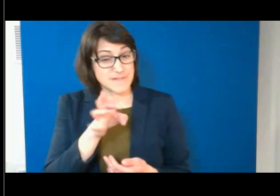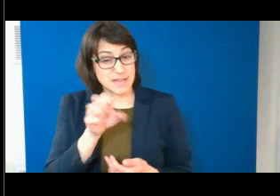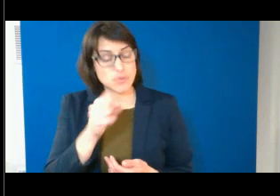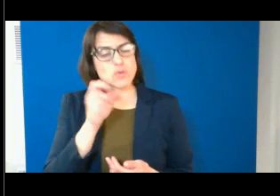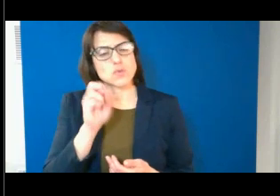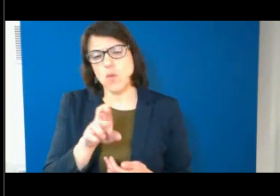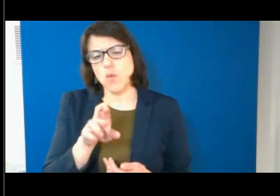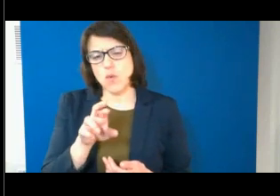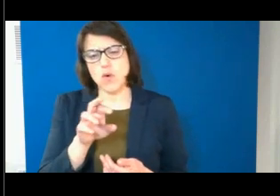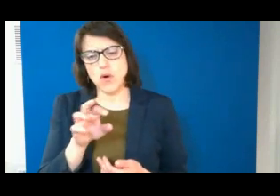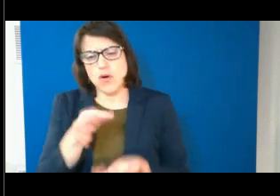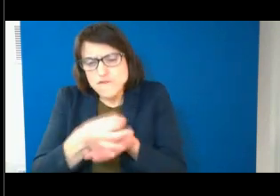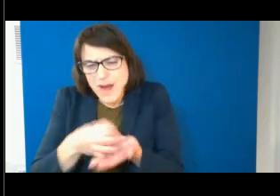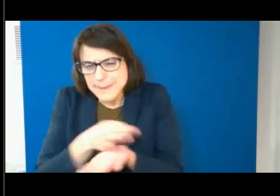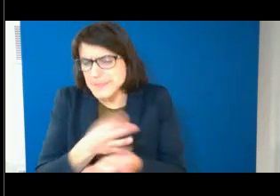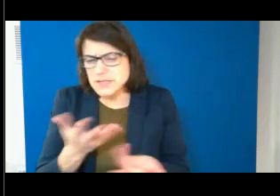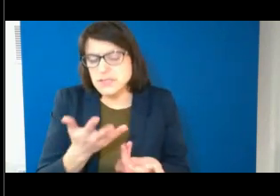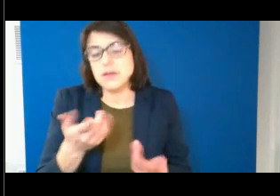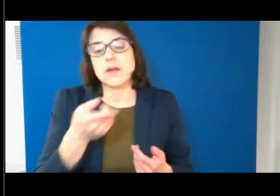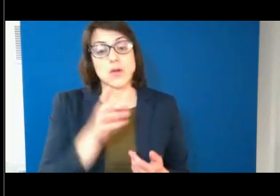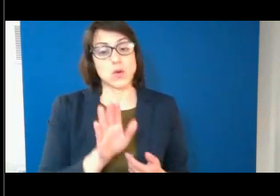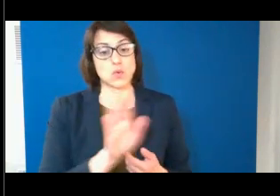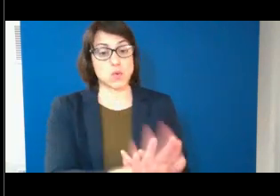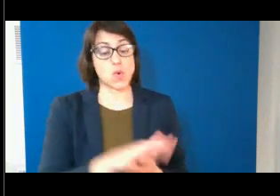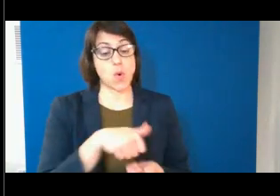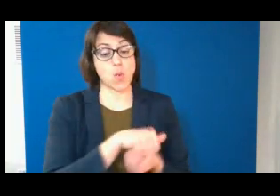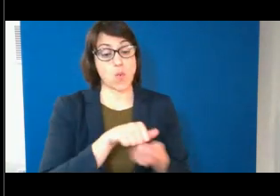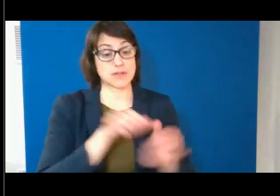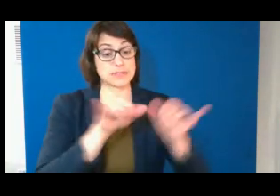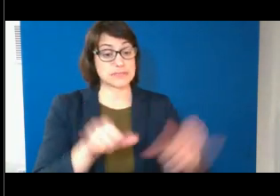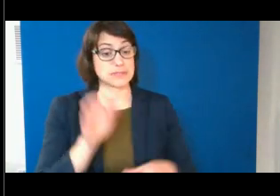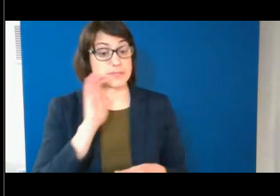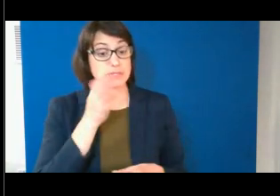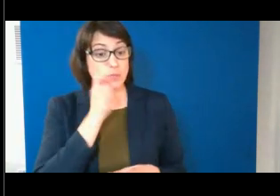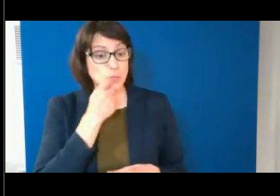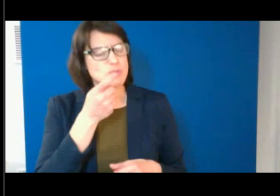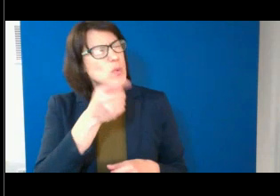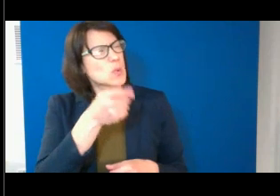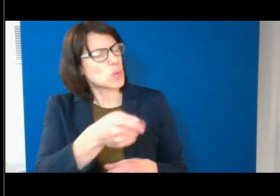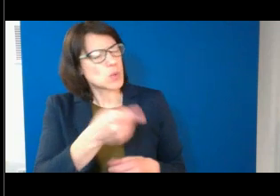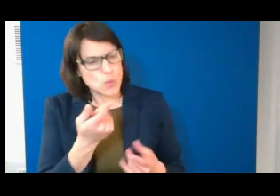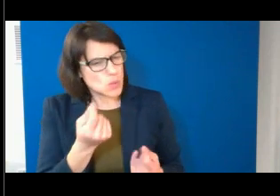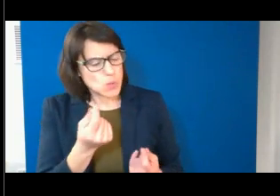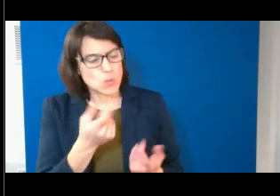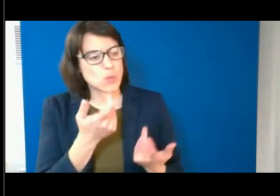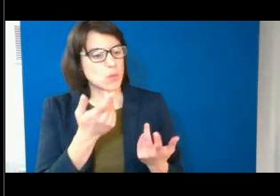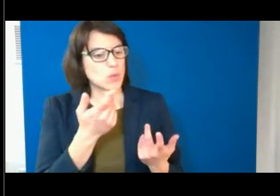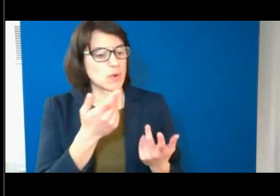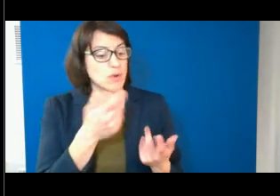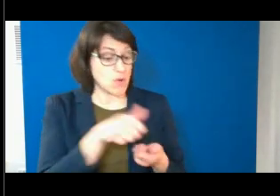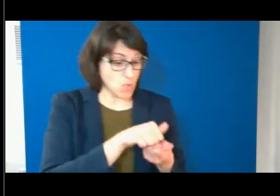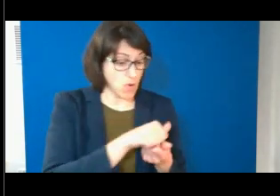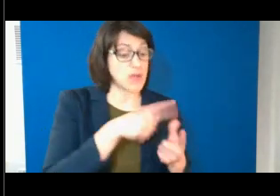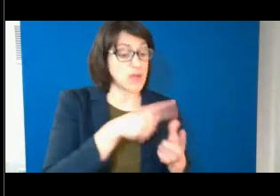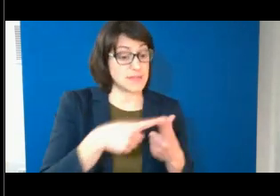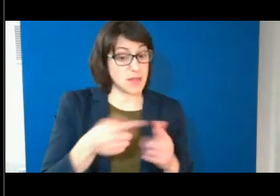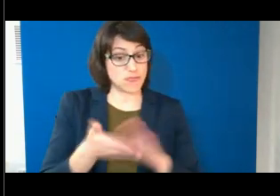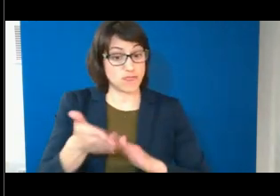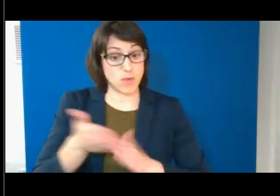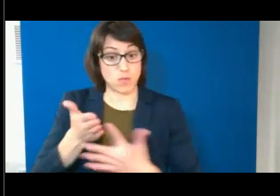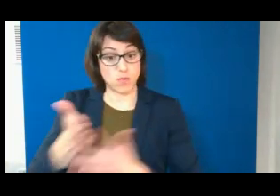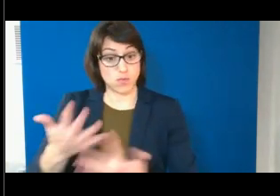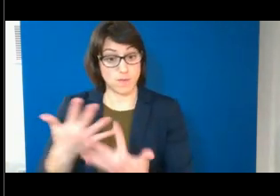your wash system seems really cool. I'm just wondering, do you then run it through a filter before the water is re-released? And then is that filter, do